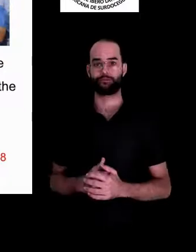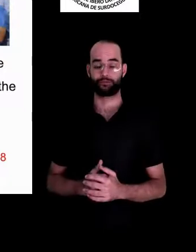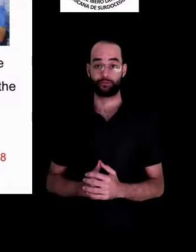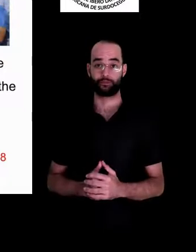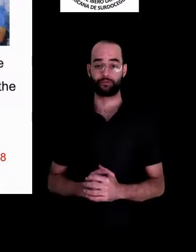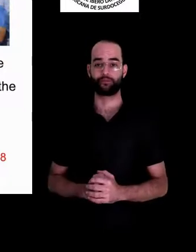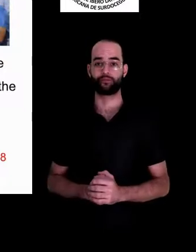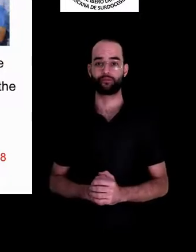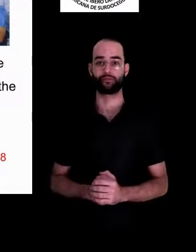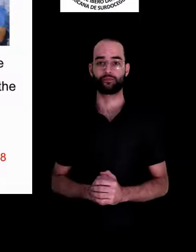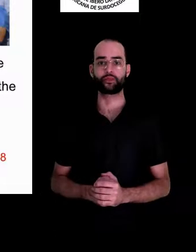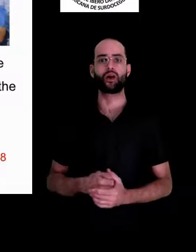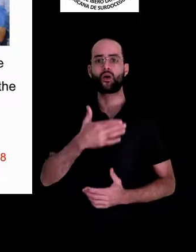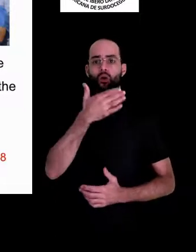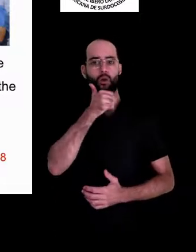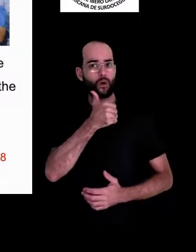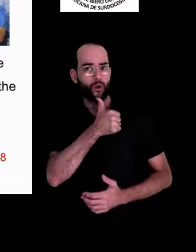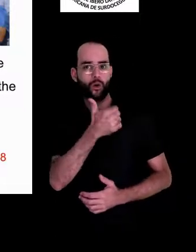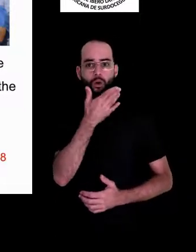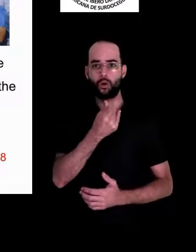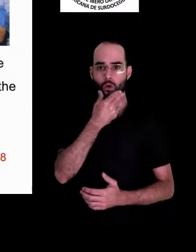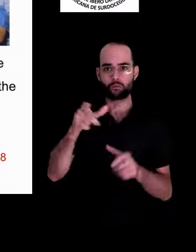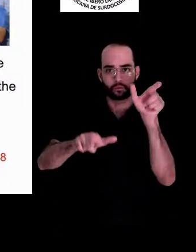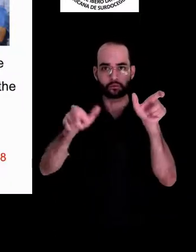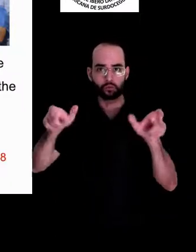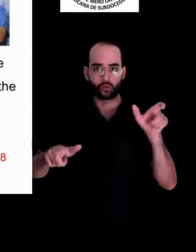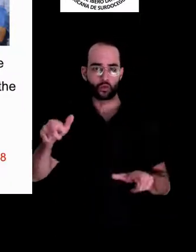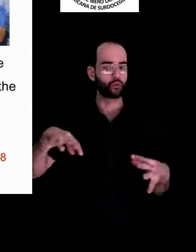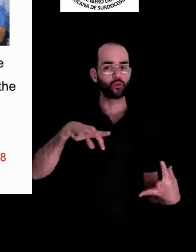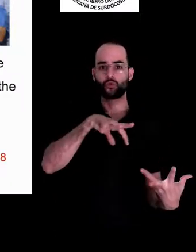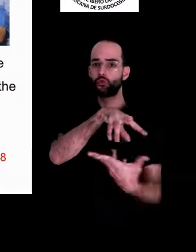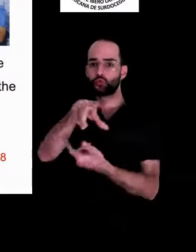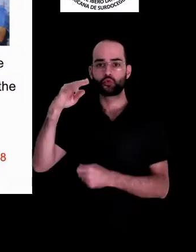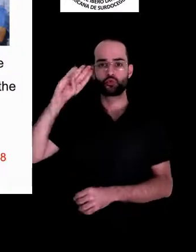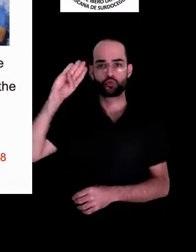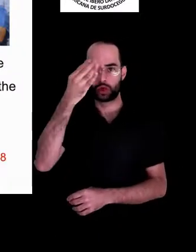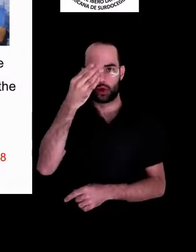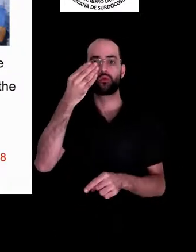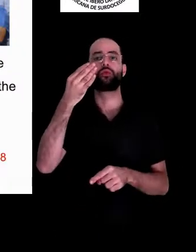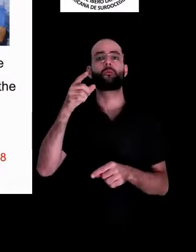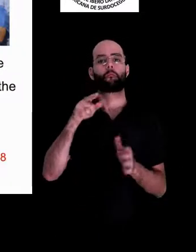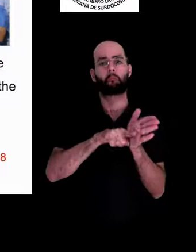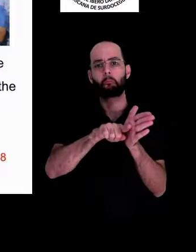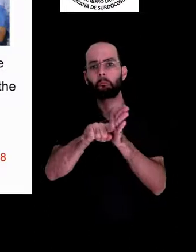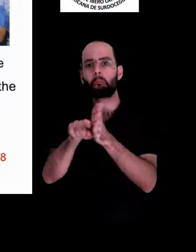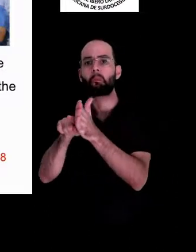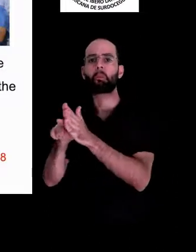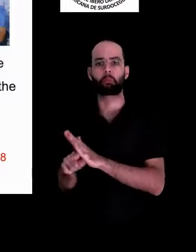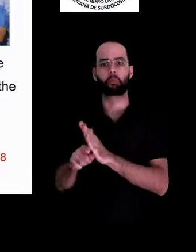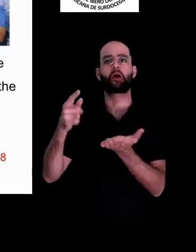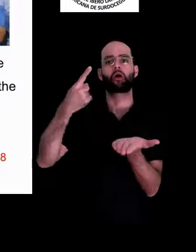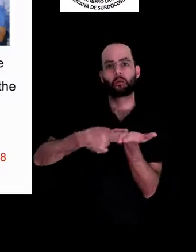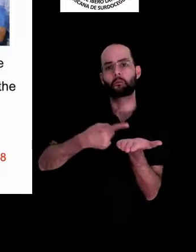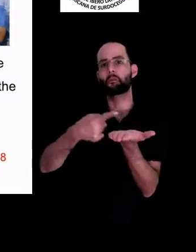is written, Women and men with deafblindness from all over the world were consulted